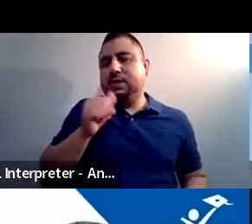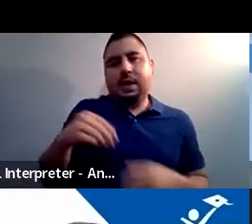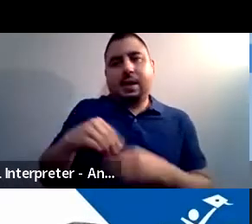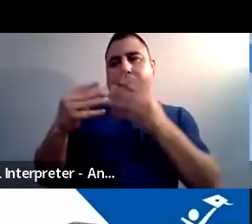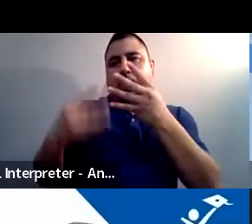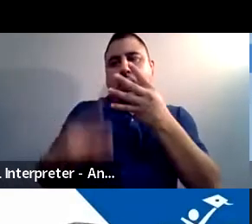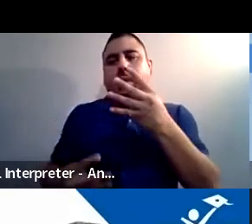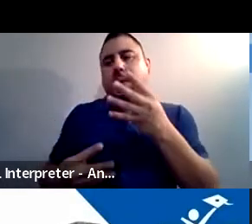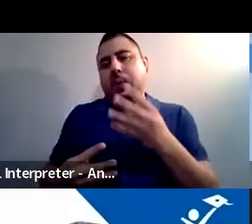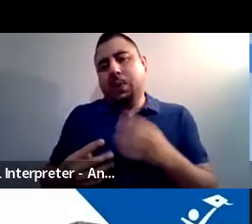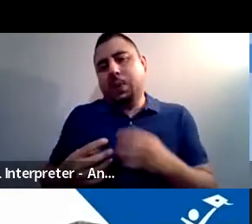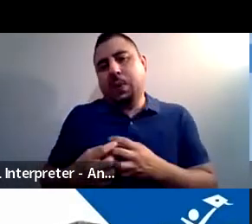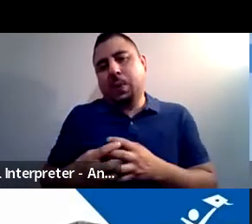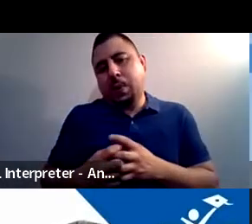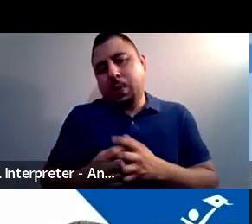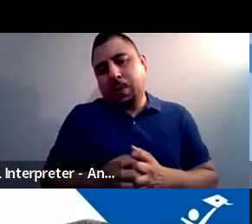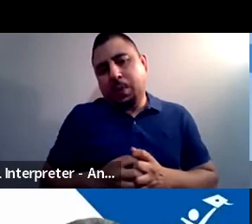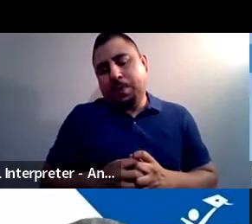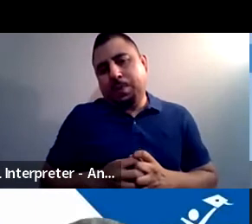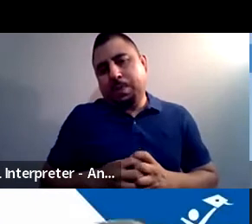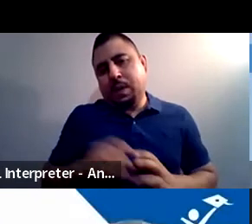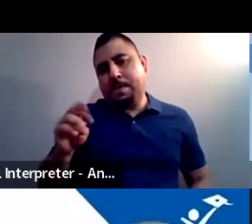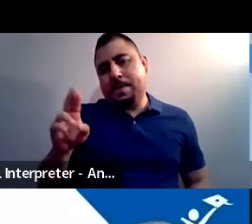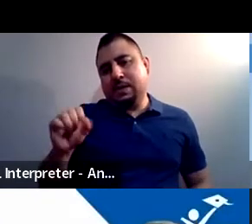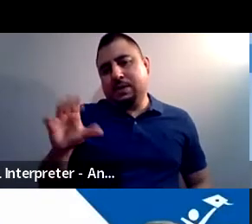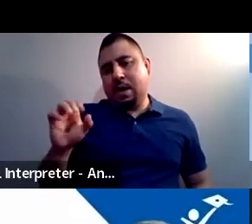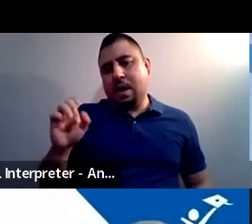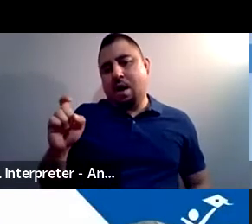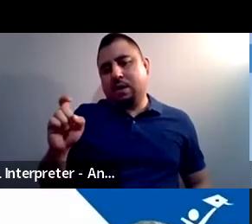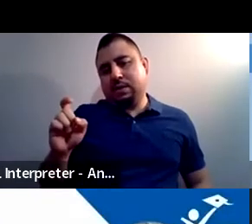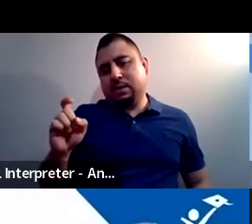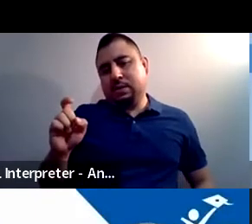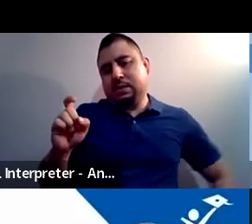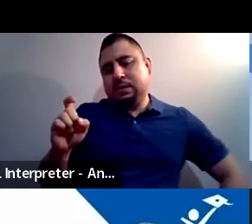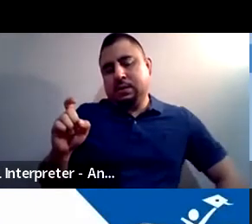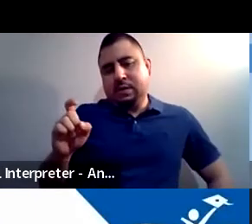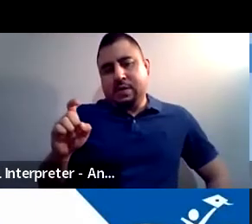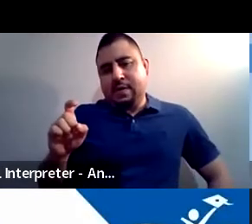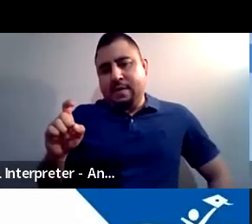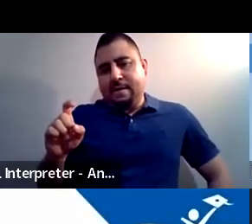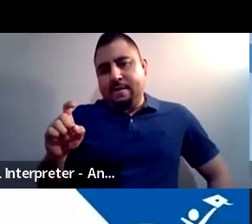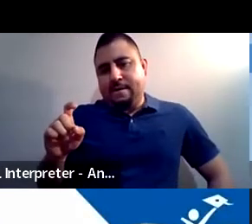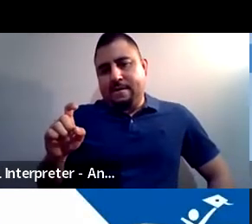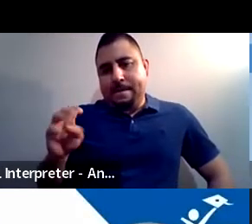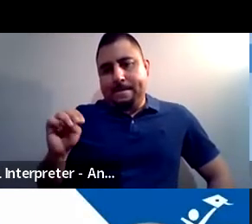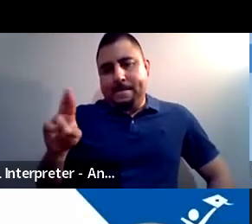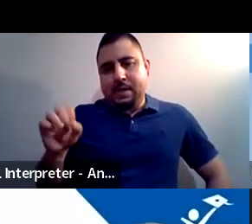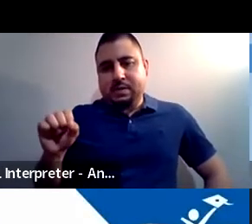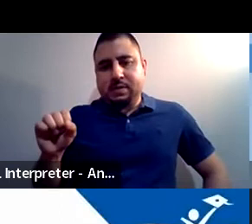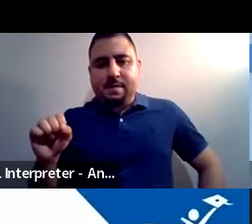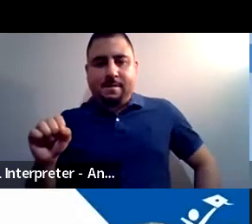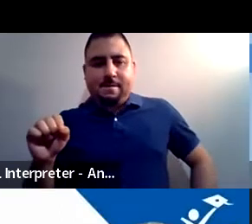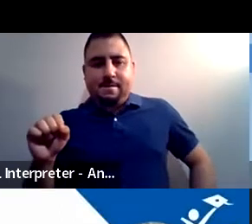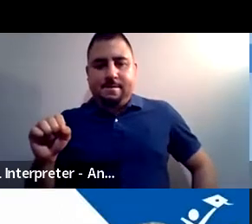Ms. Cox is here. Ms. Cox is here, okay. Ms. Vania Cox,